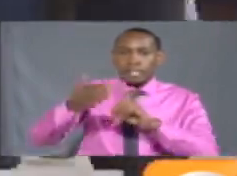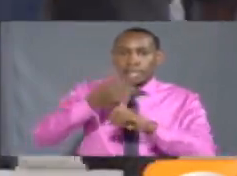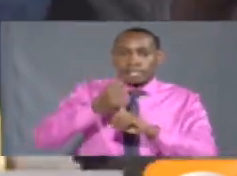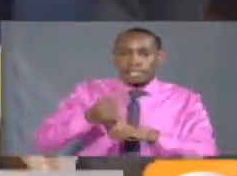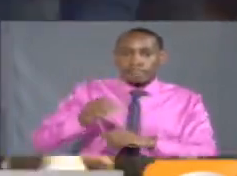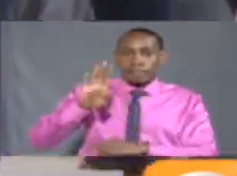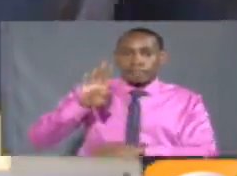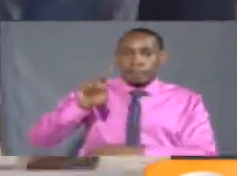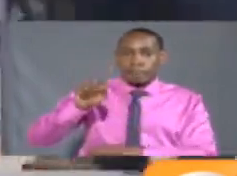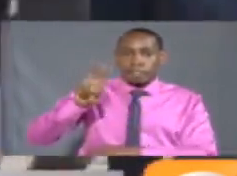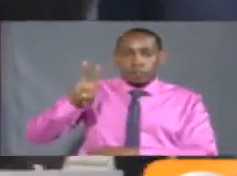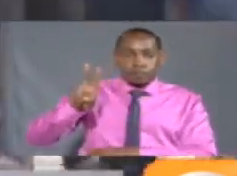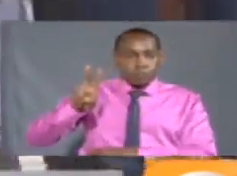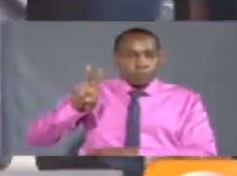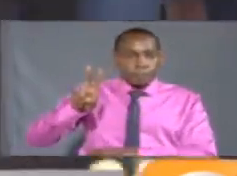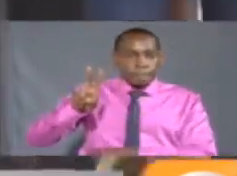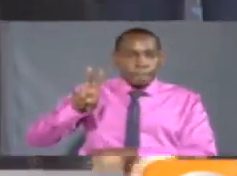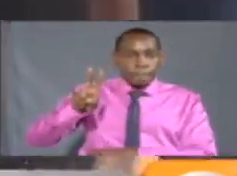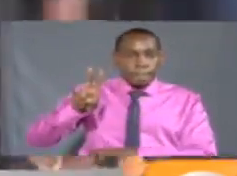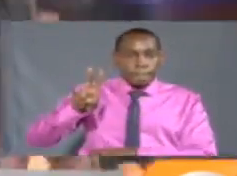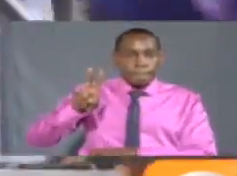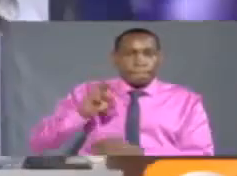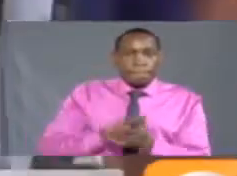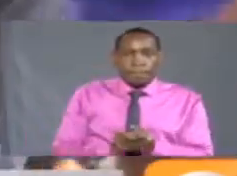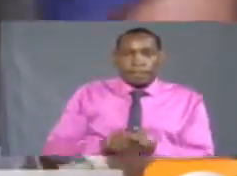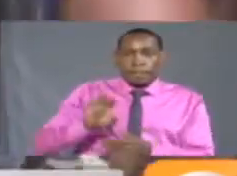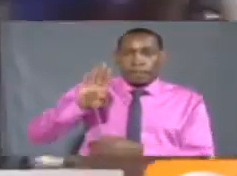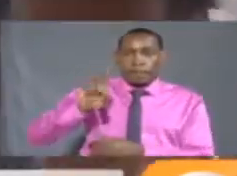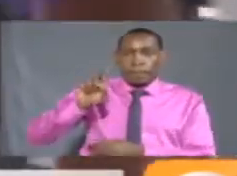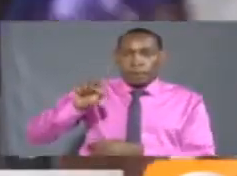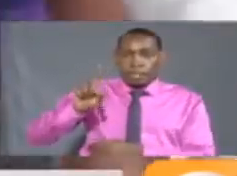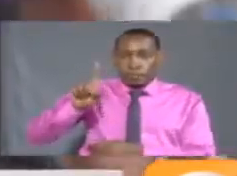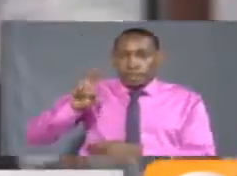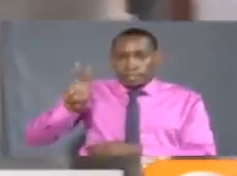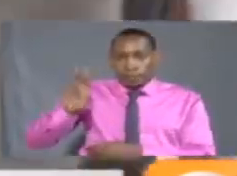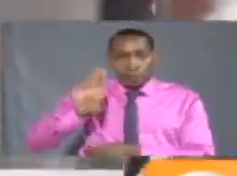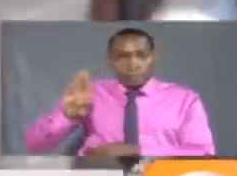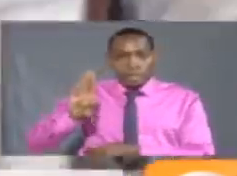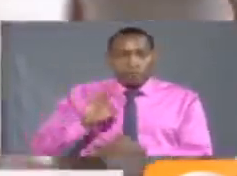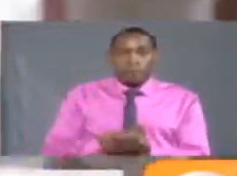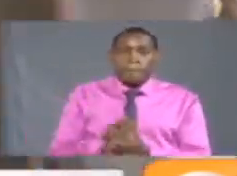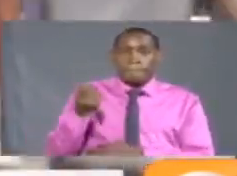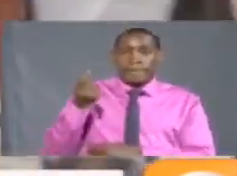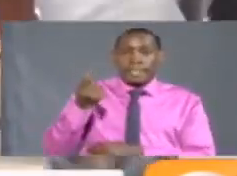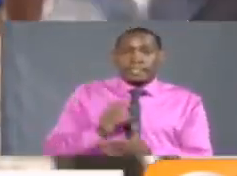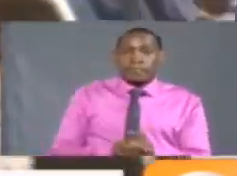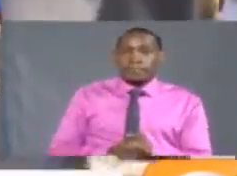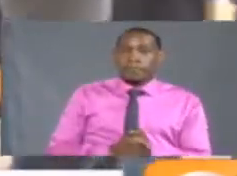4.12 billion shillings.